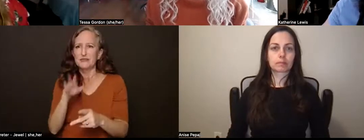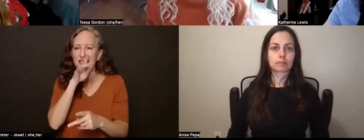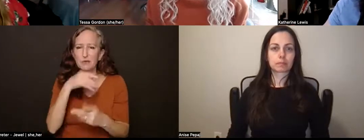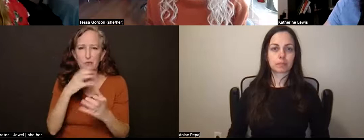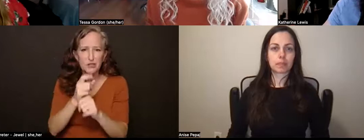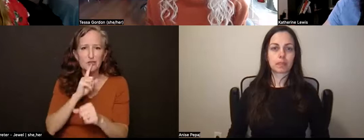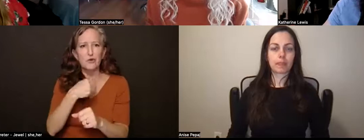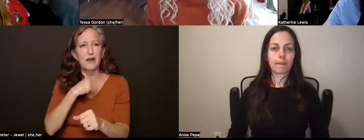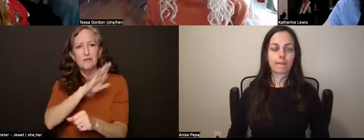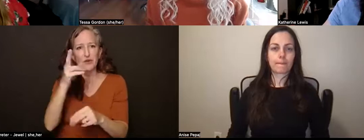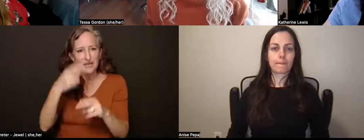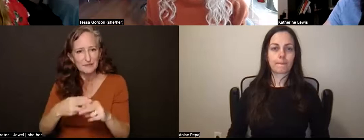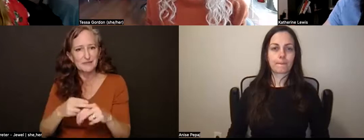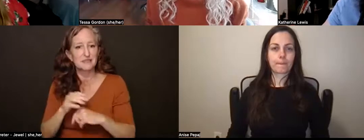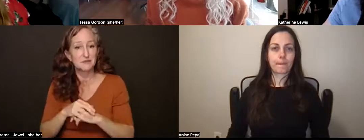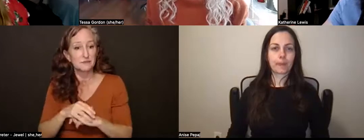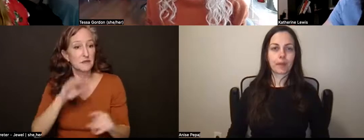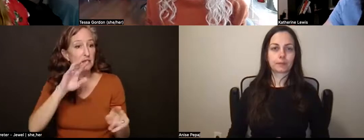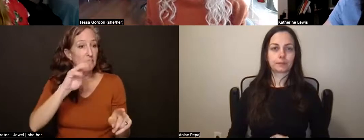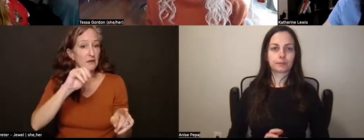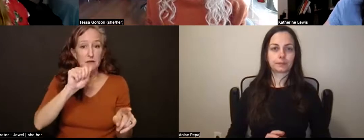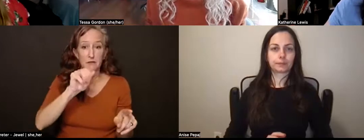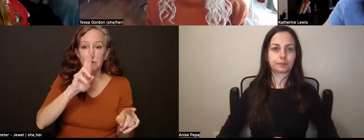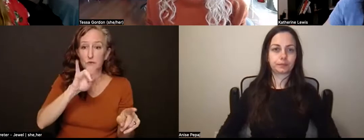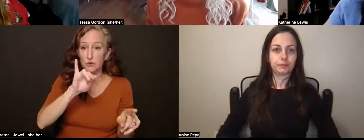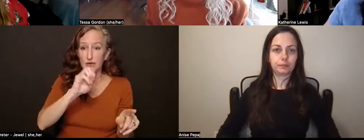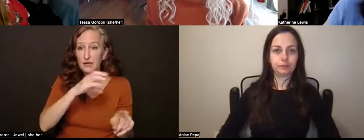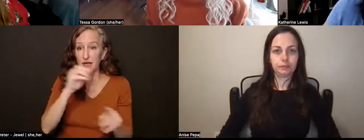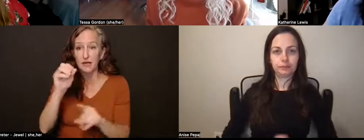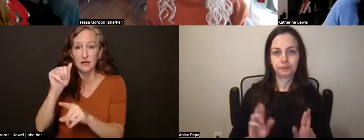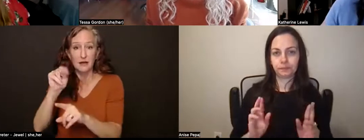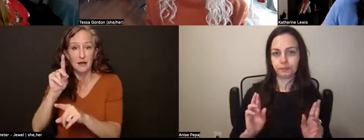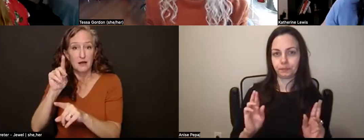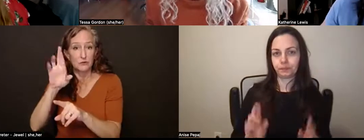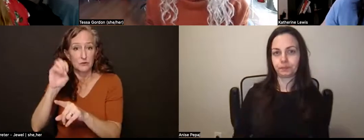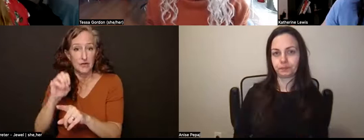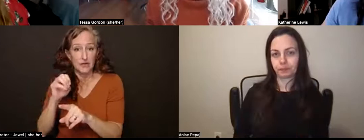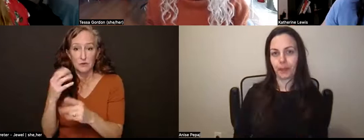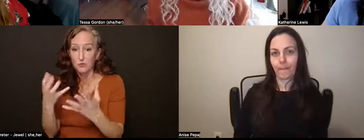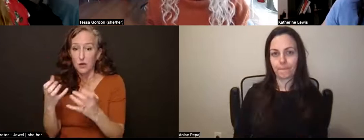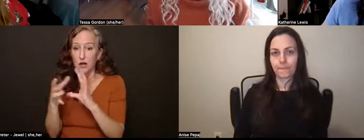would like to answer this question before we move on, we would love to hear from you. Just that little side note, sorry.